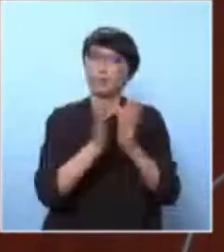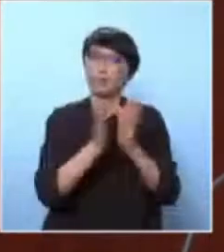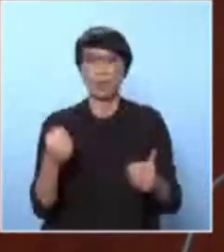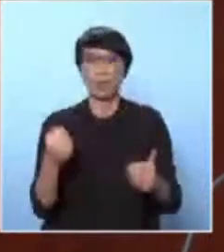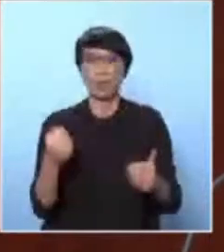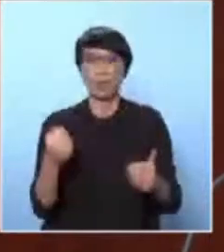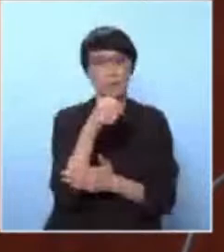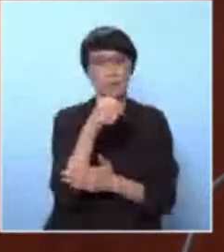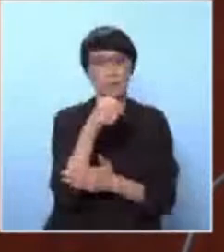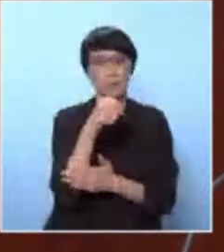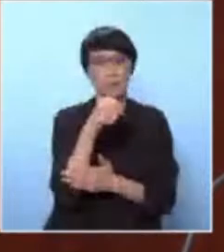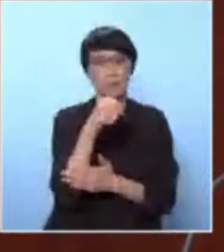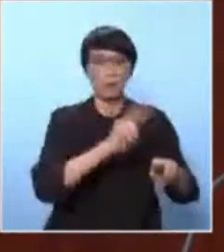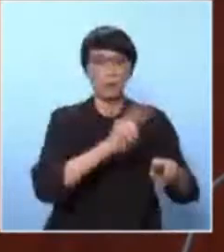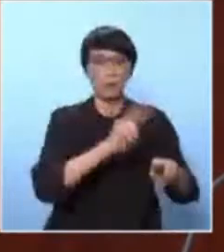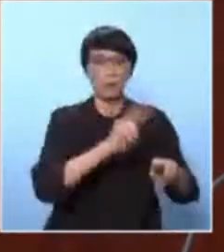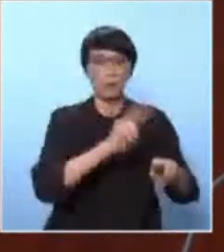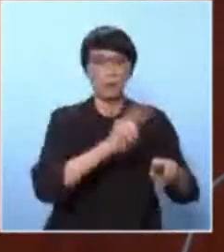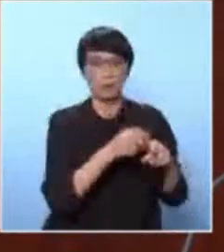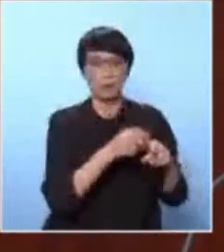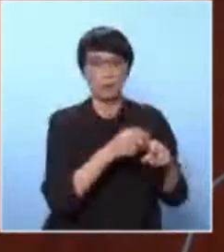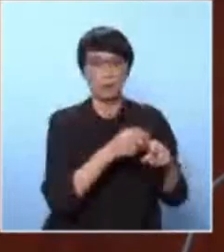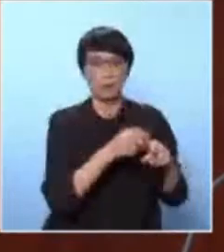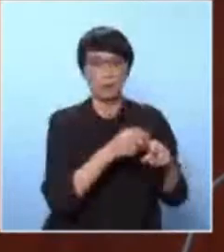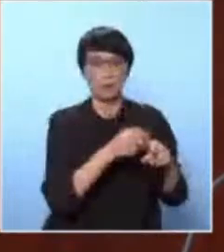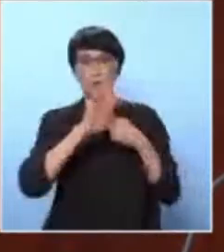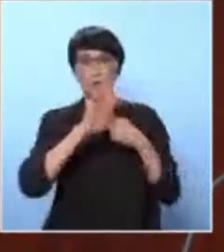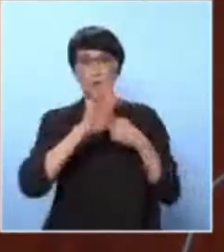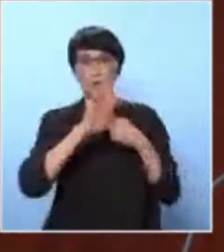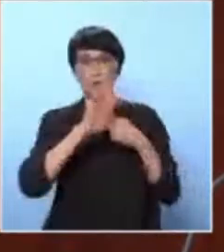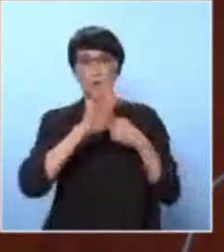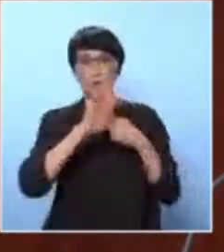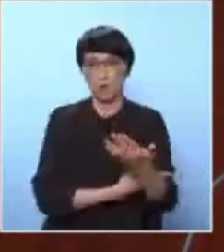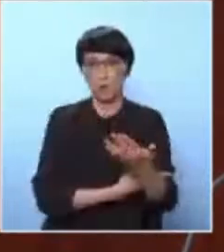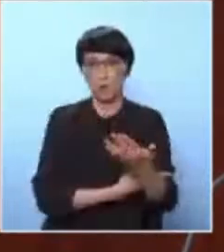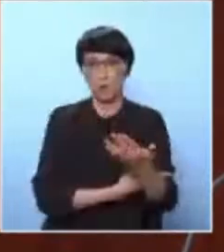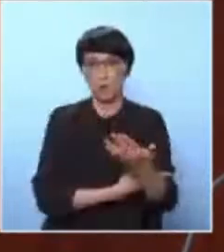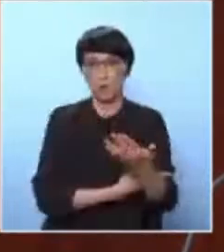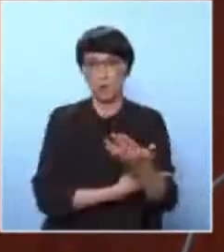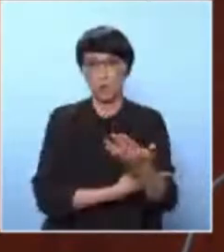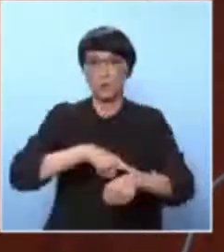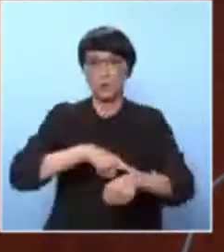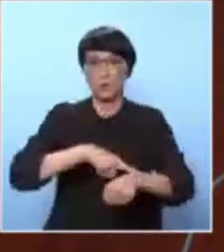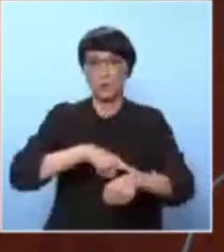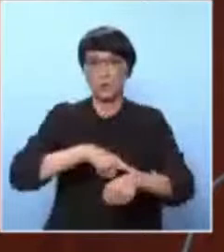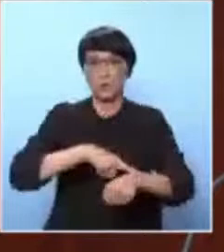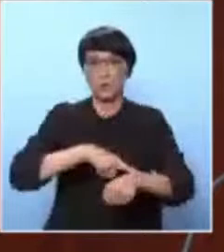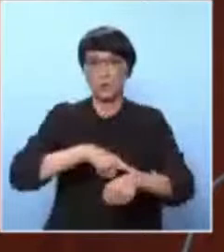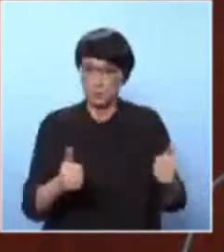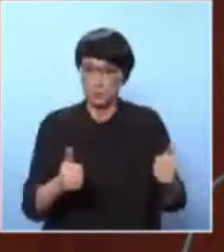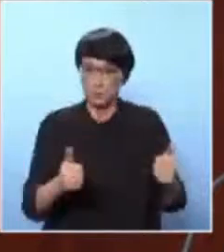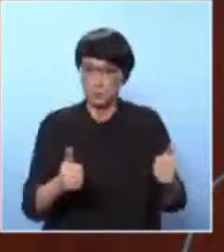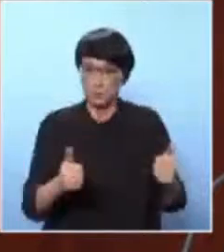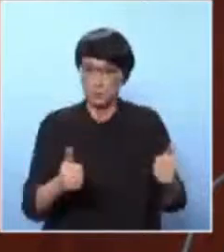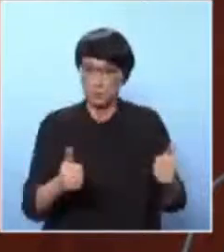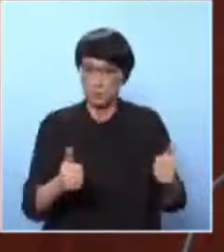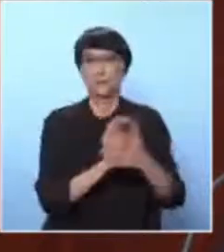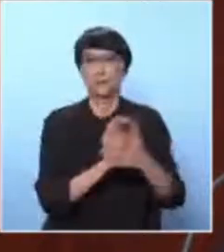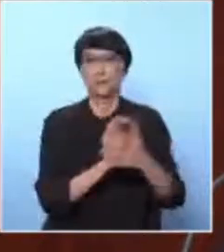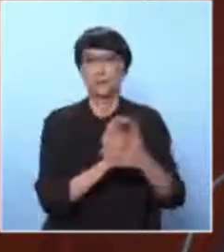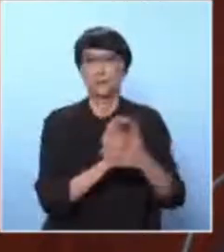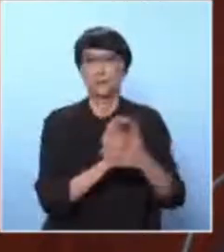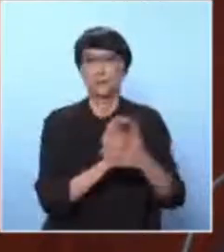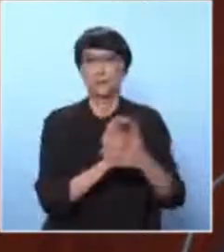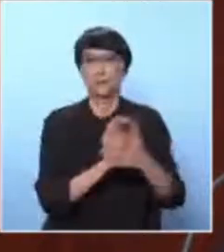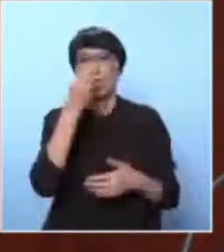also strive for state-owned enterprises' prioritization of adopting Hong Kong law as the applicable law for their contracts, or choosing to use